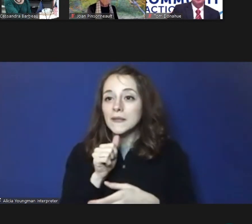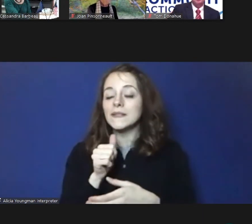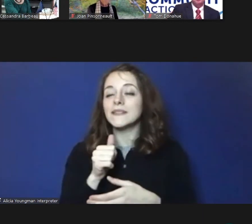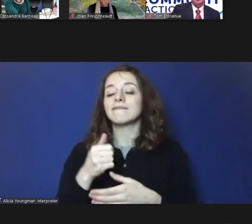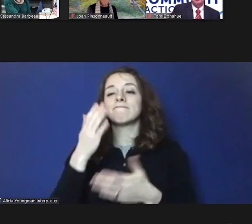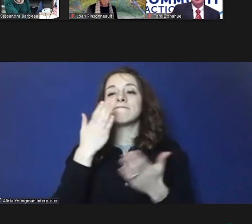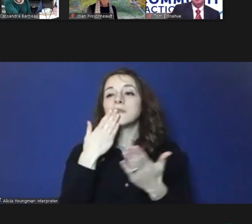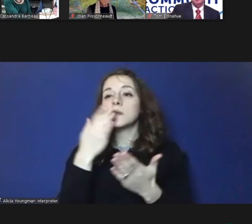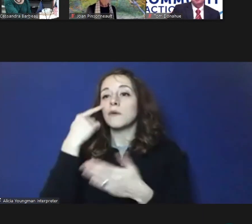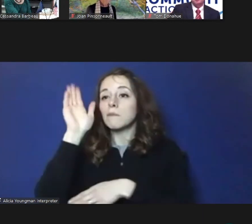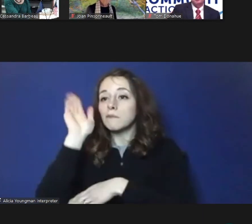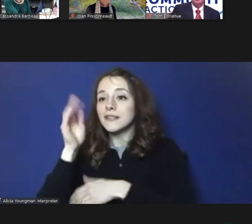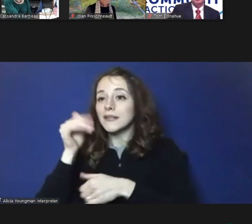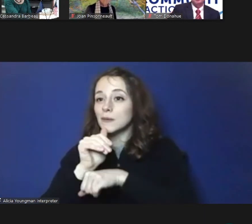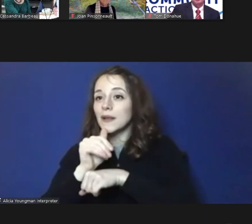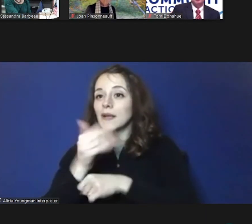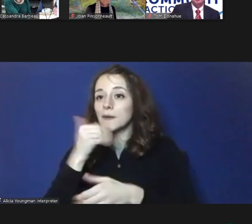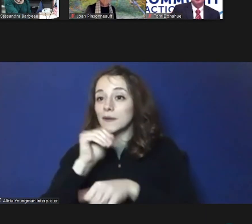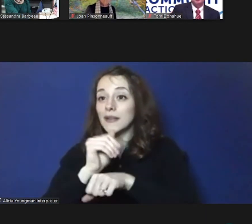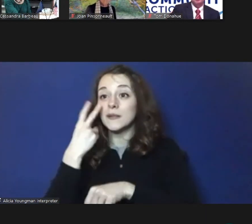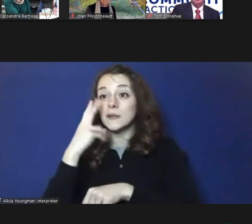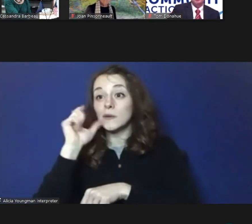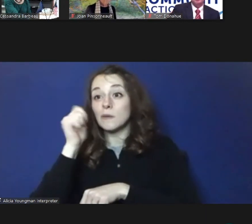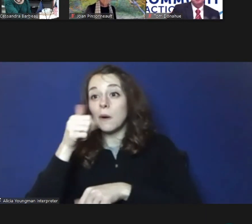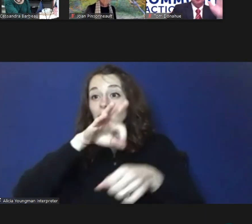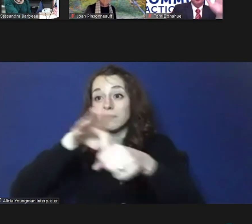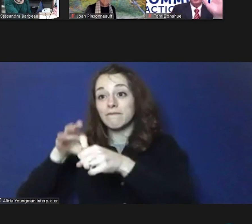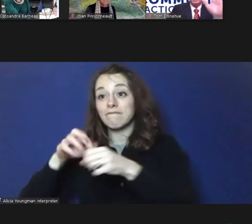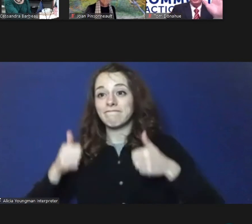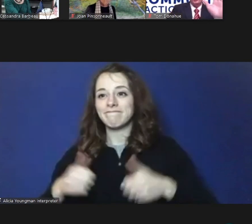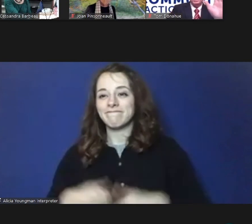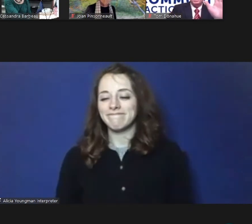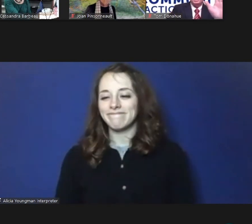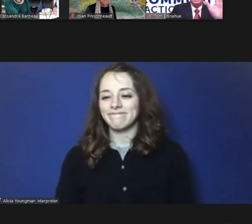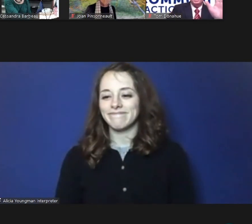evening, and we'll see you at the polls tomorrow. Thank you.